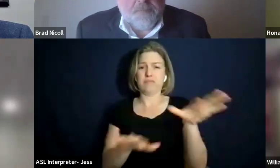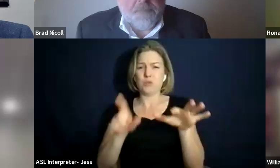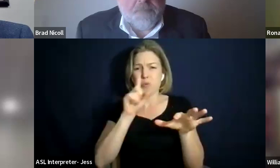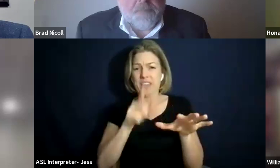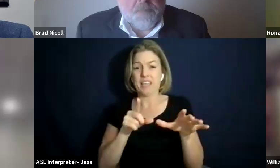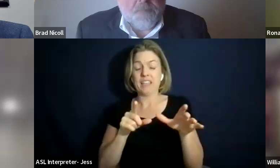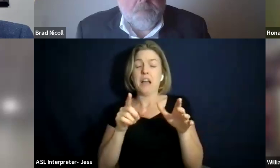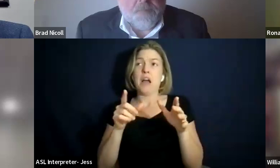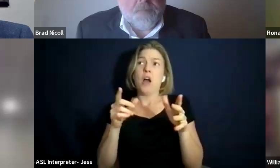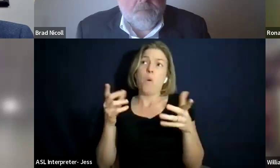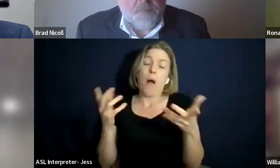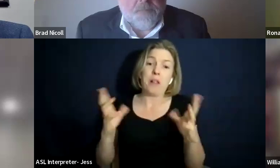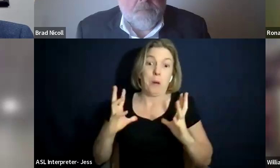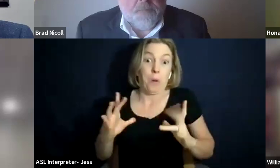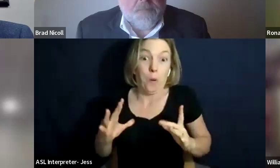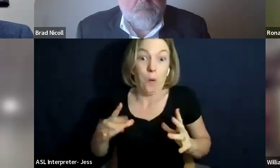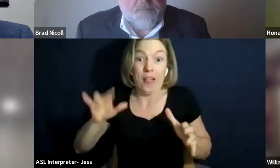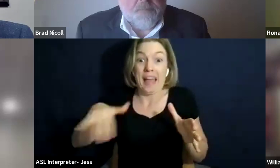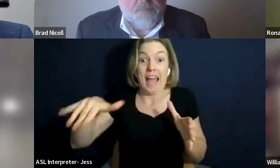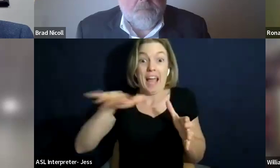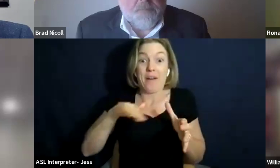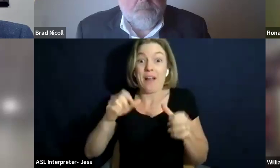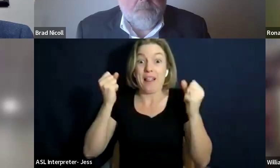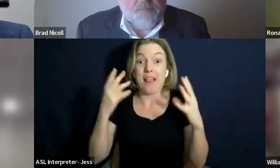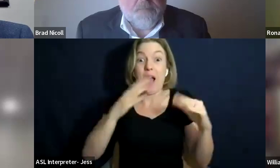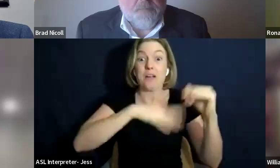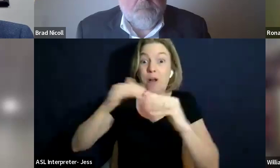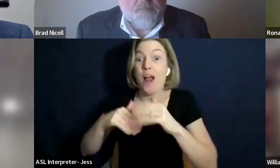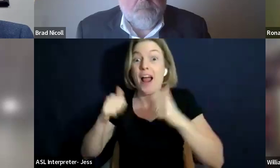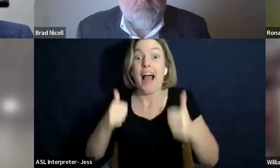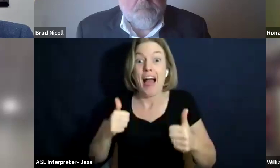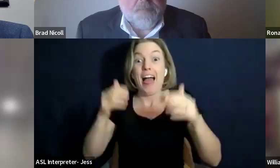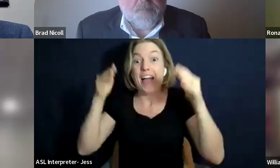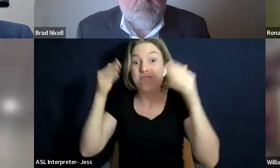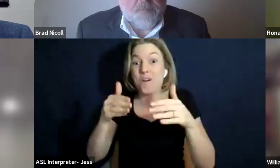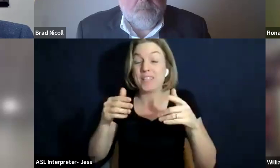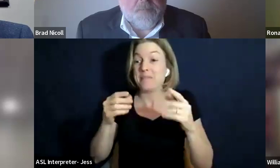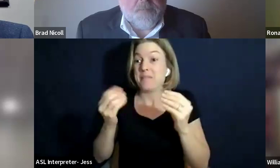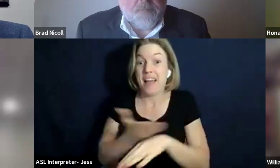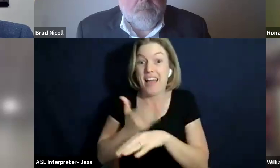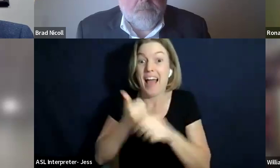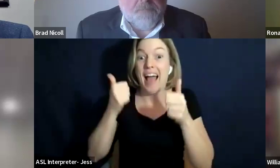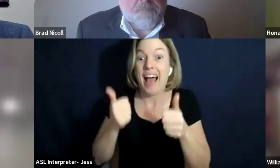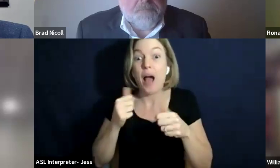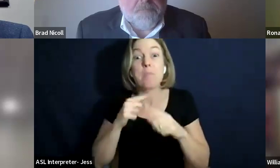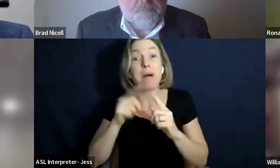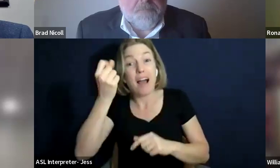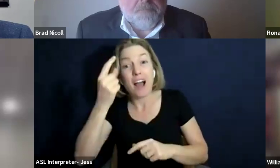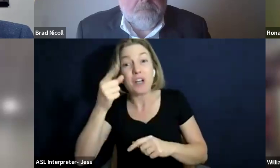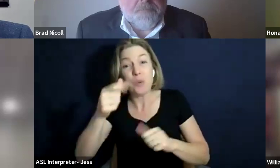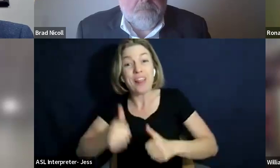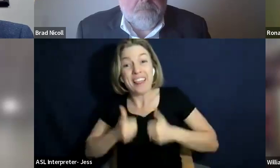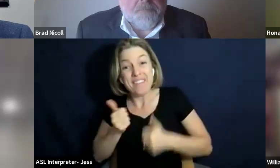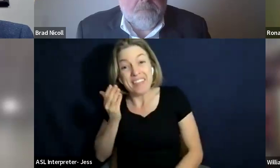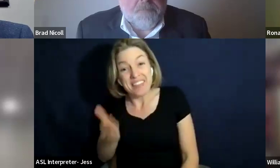great that this much attention is going to this space, but if you're living in it and trying to raise your kids in it, I think